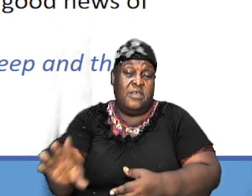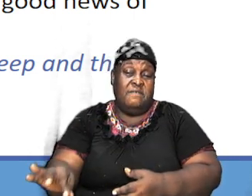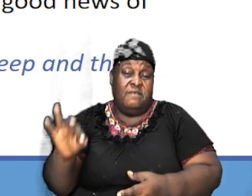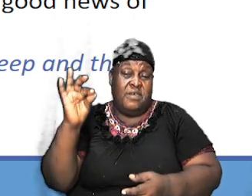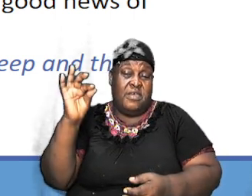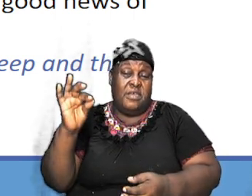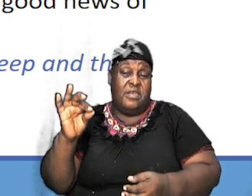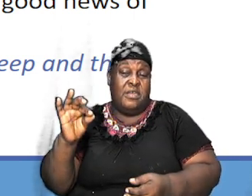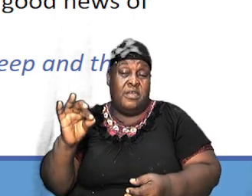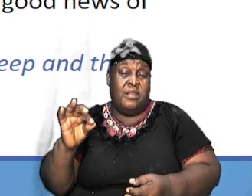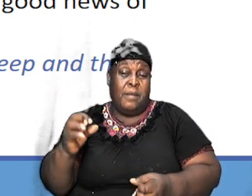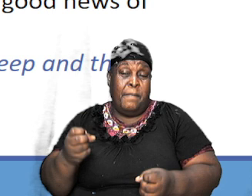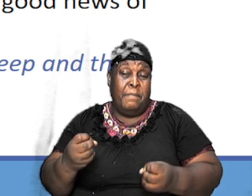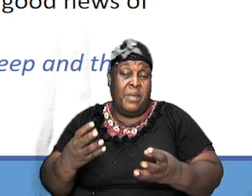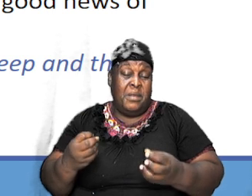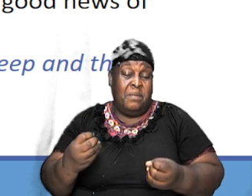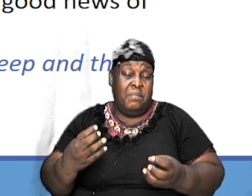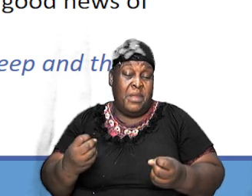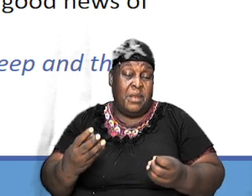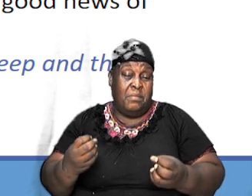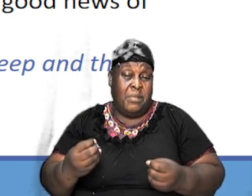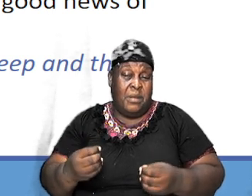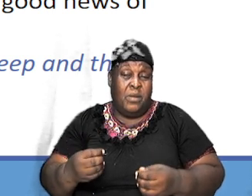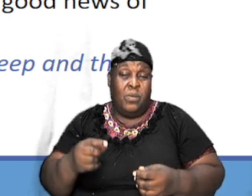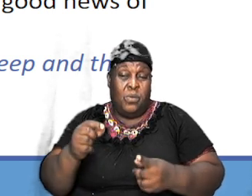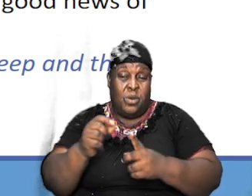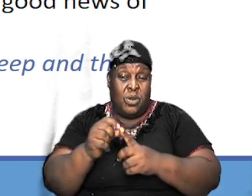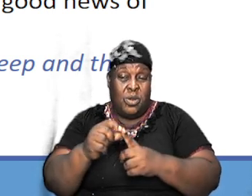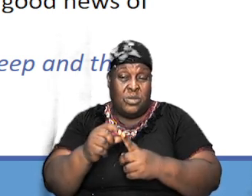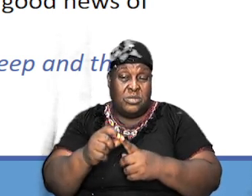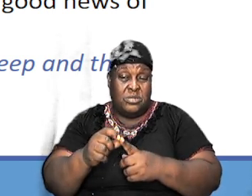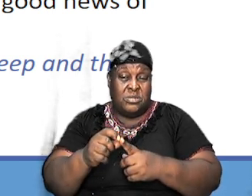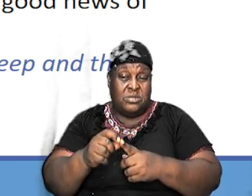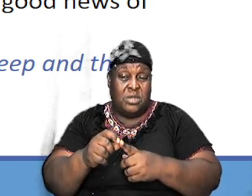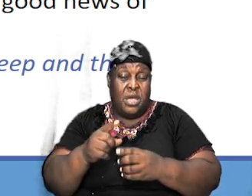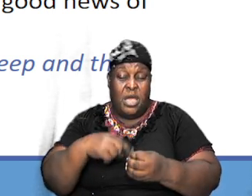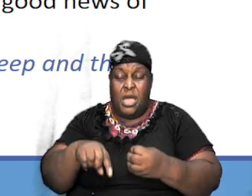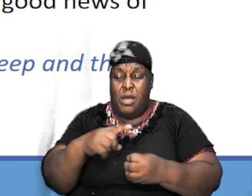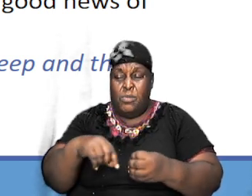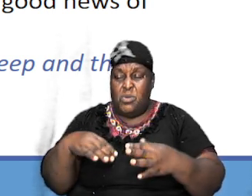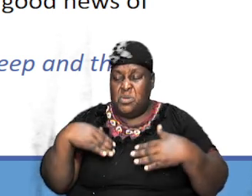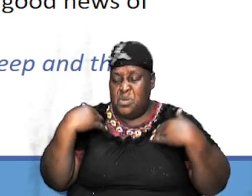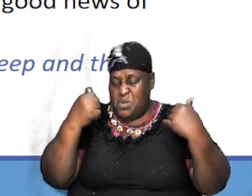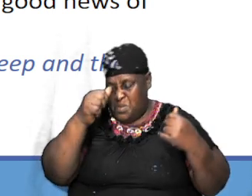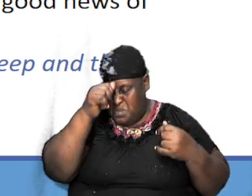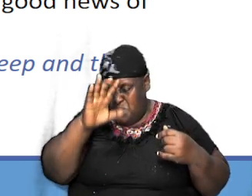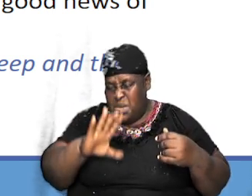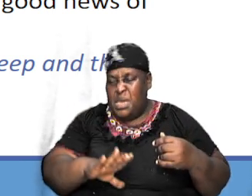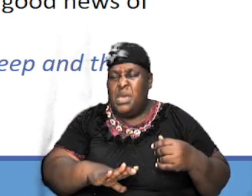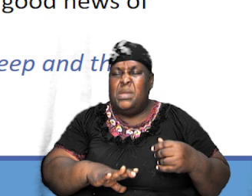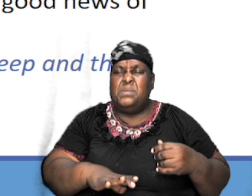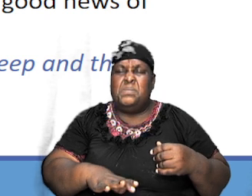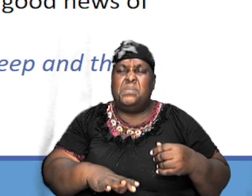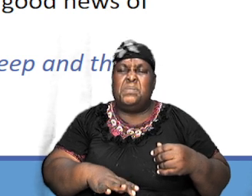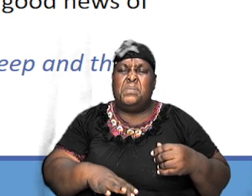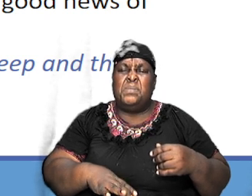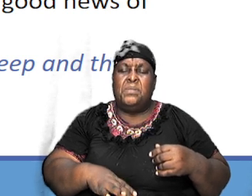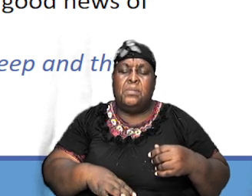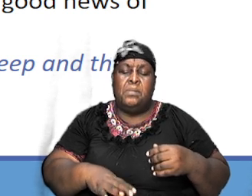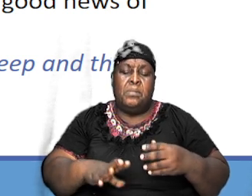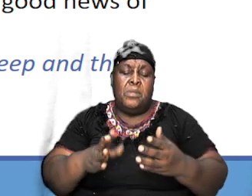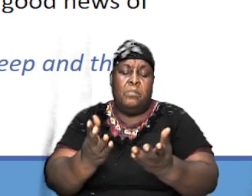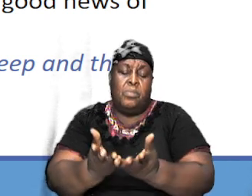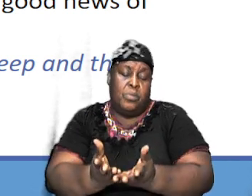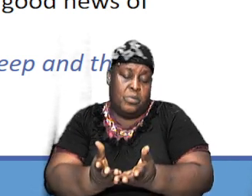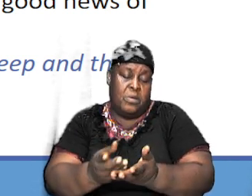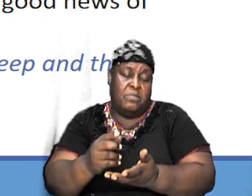reference here being made about young men than any other gospel. Also, in the book of Luke, the writer took